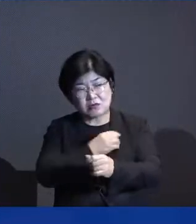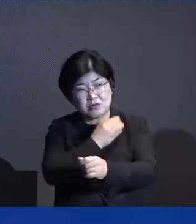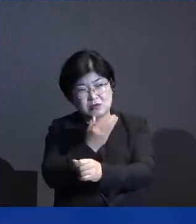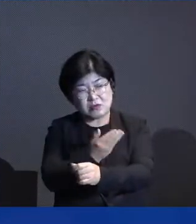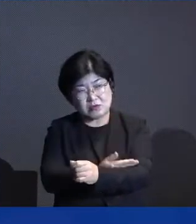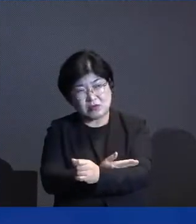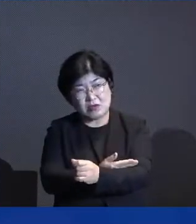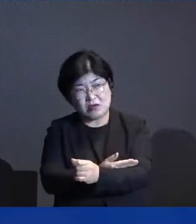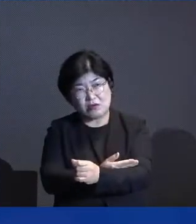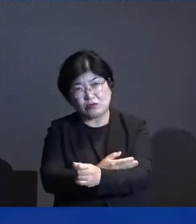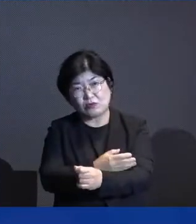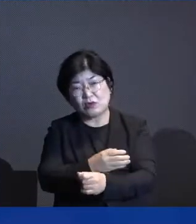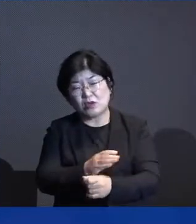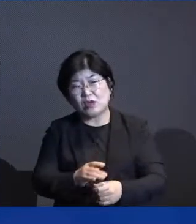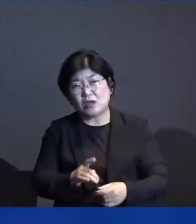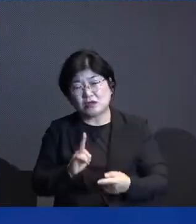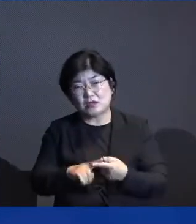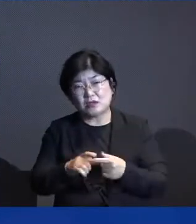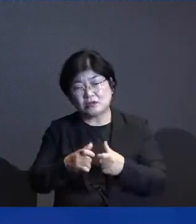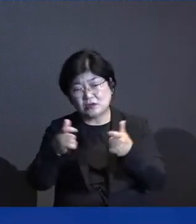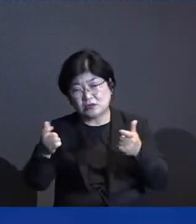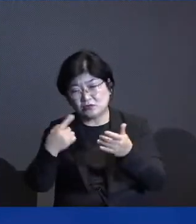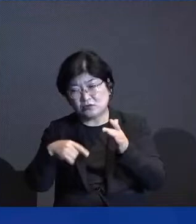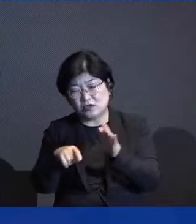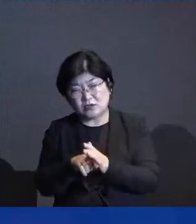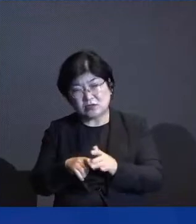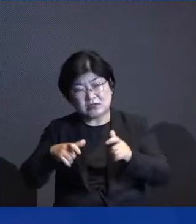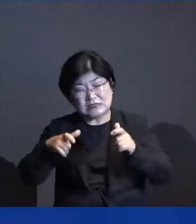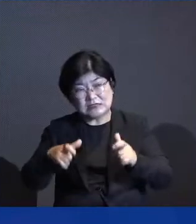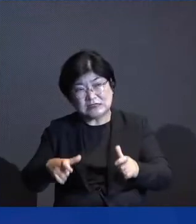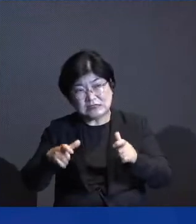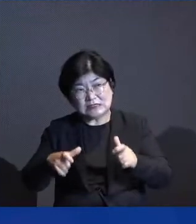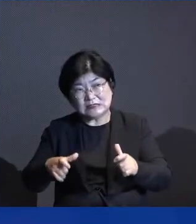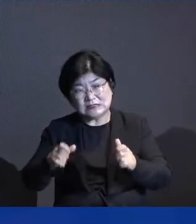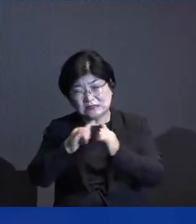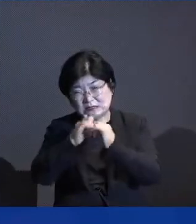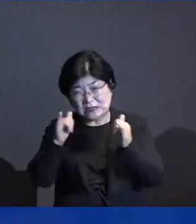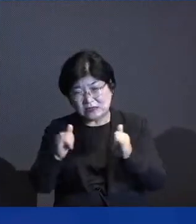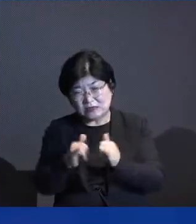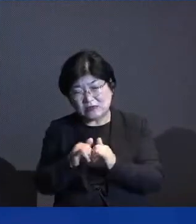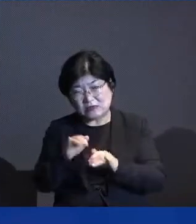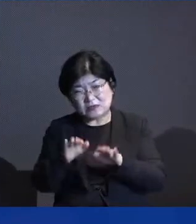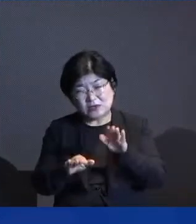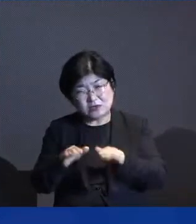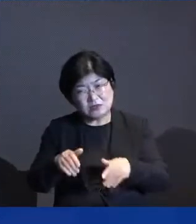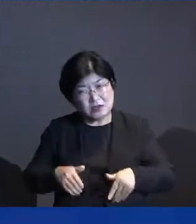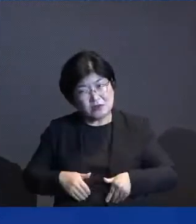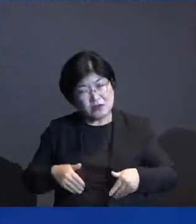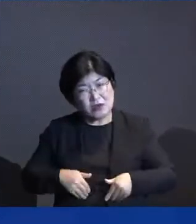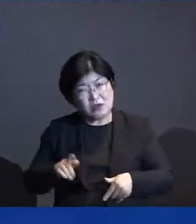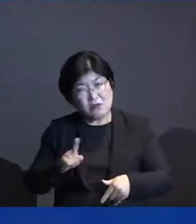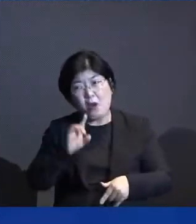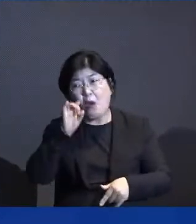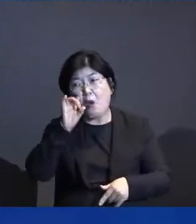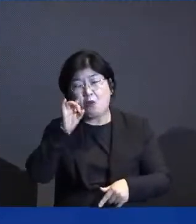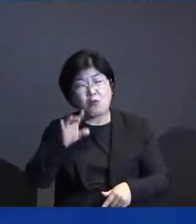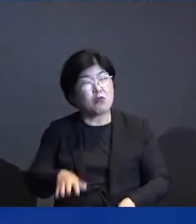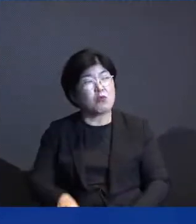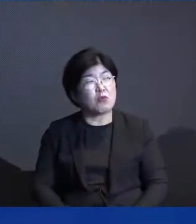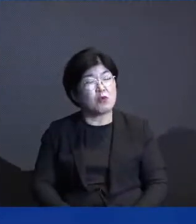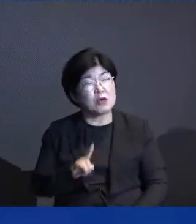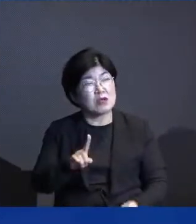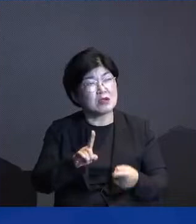optimism among older adults? I also personally quite interested in this part of question as well.